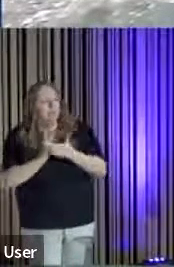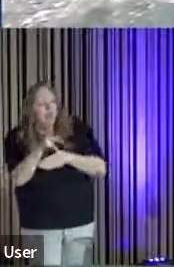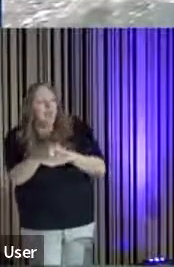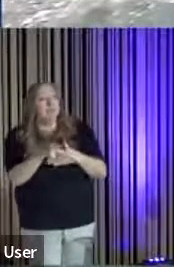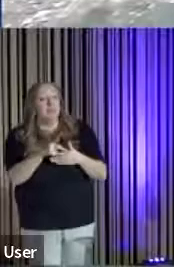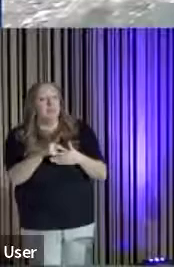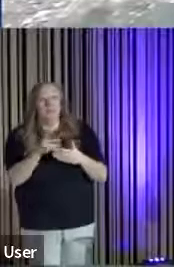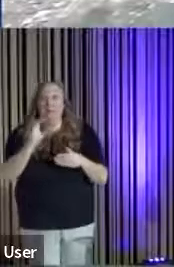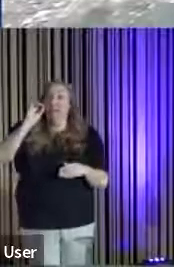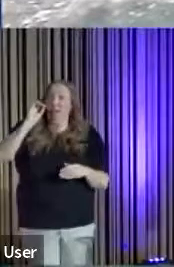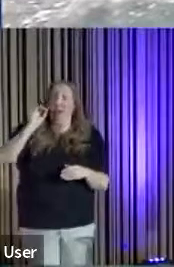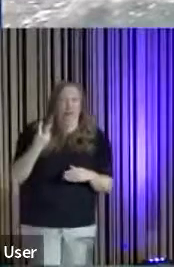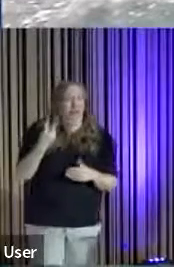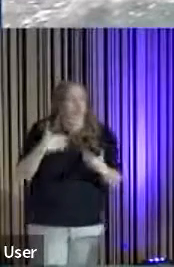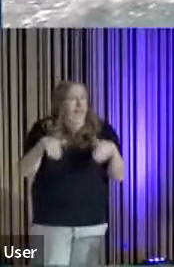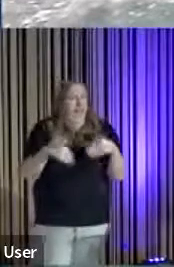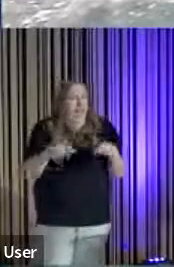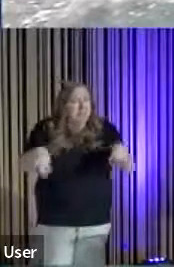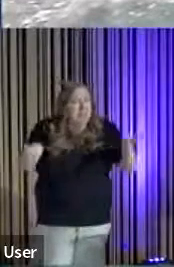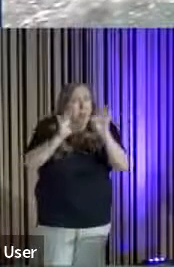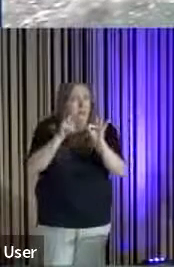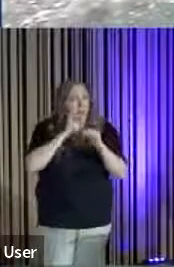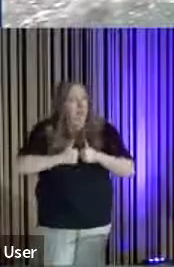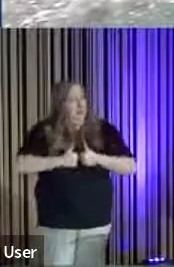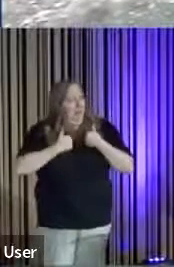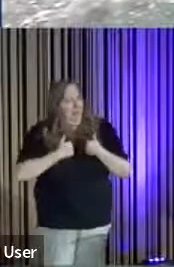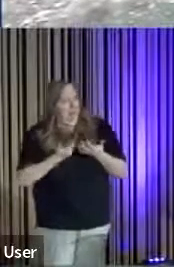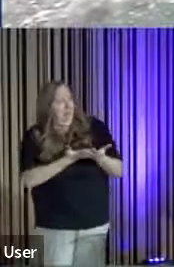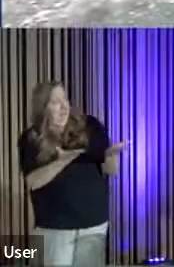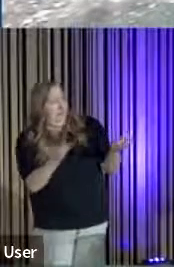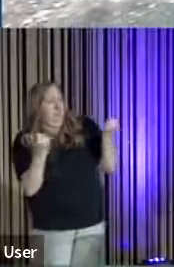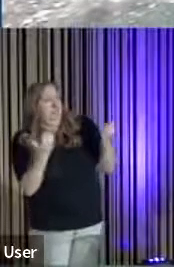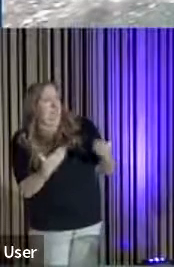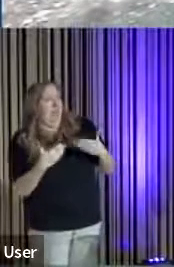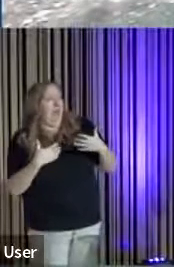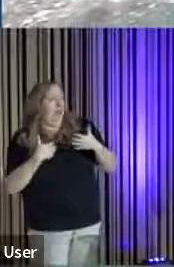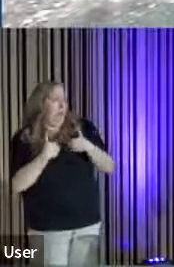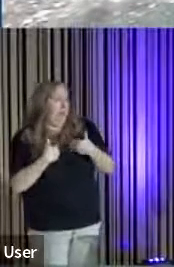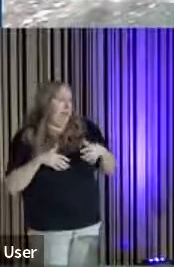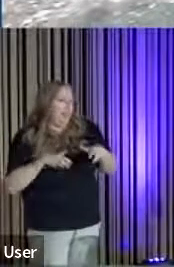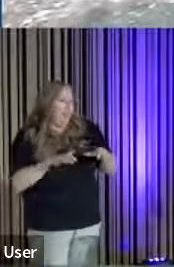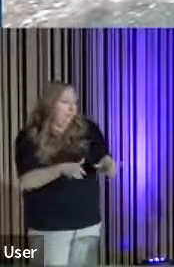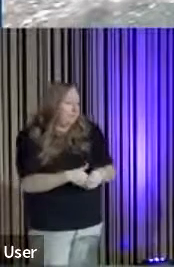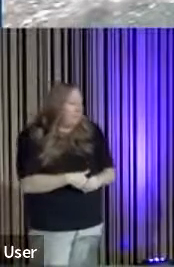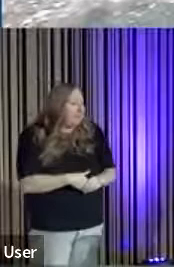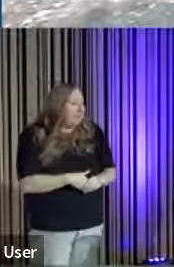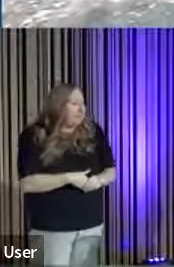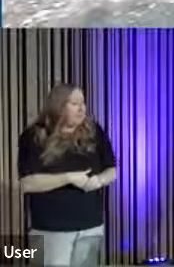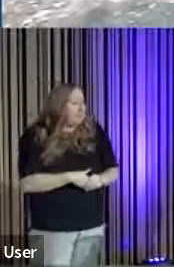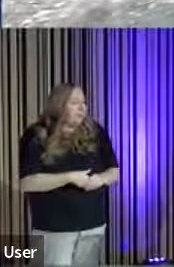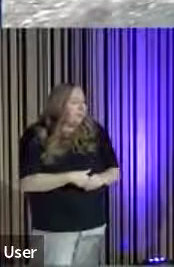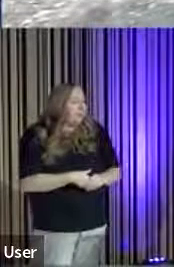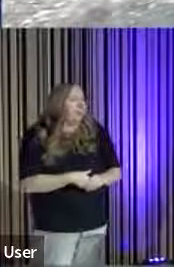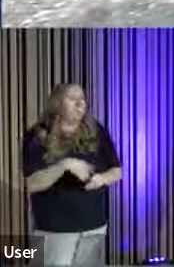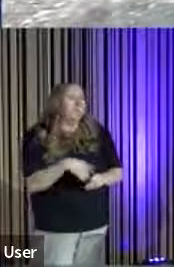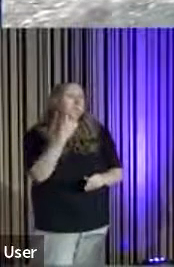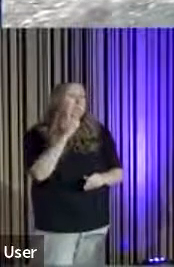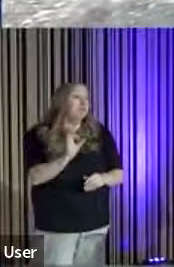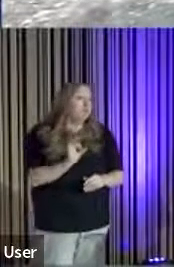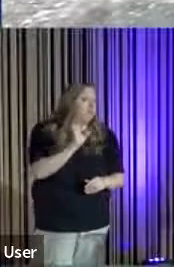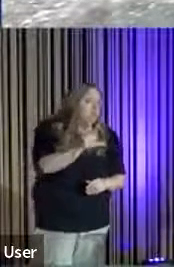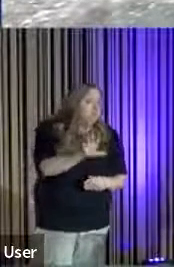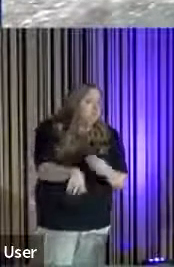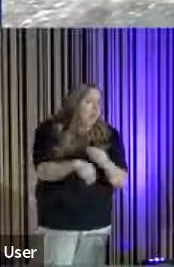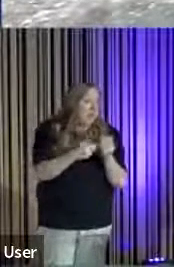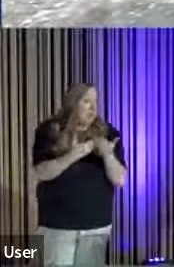is extremely important for the survival of many, many organisms. Now, an additional point with the